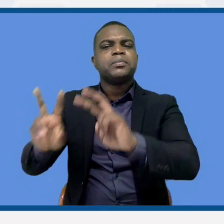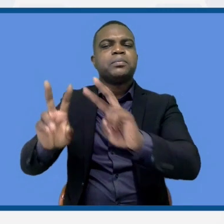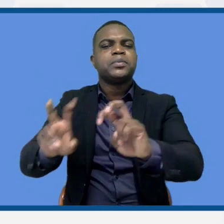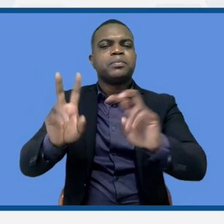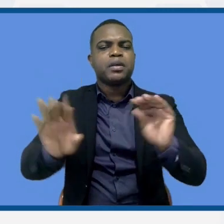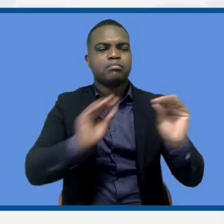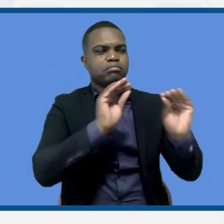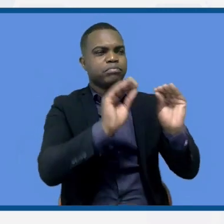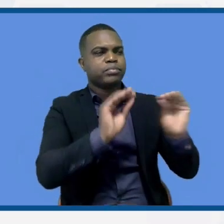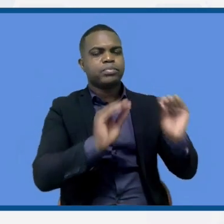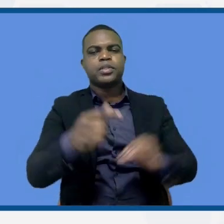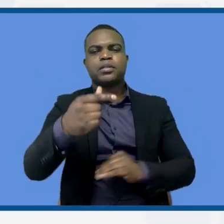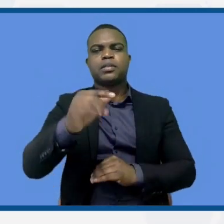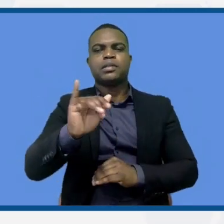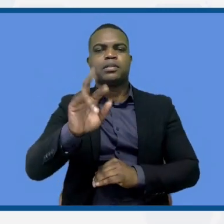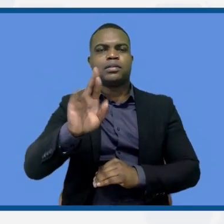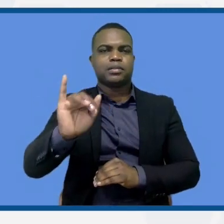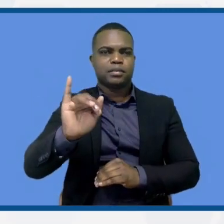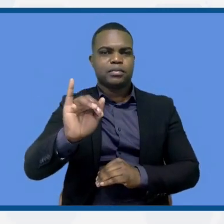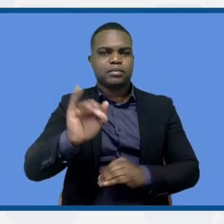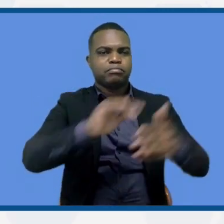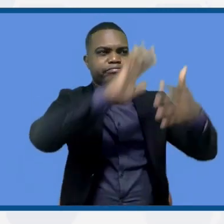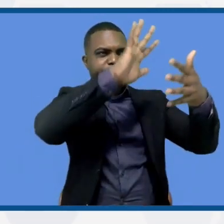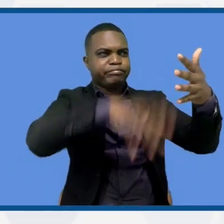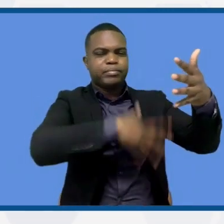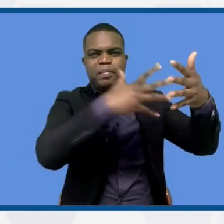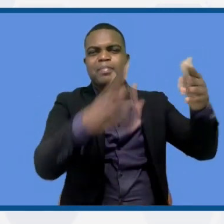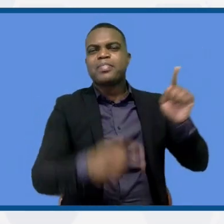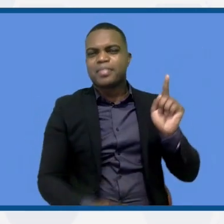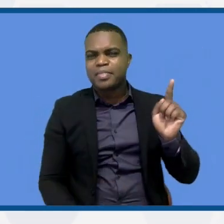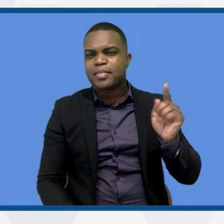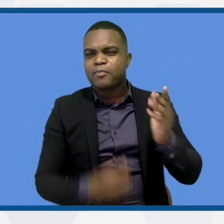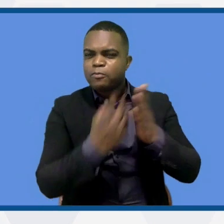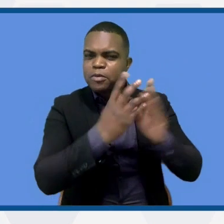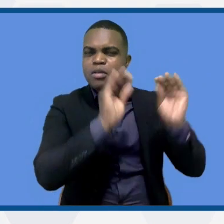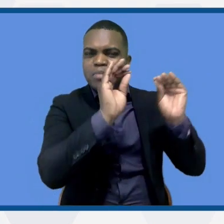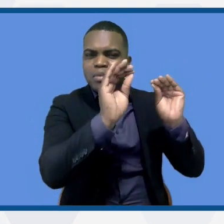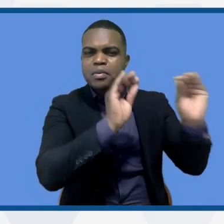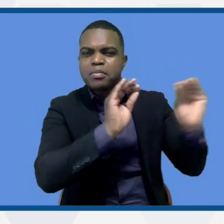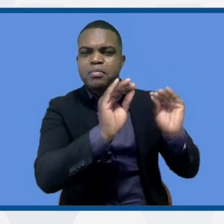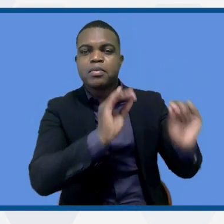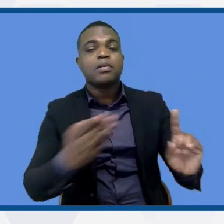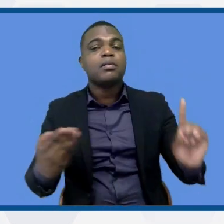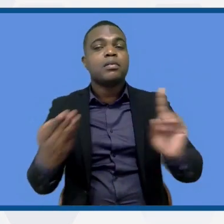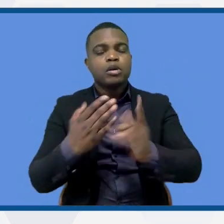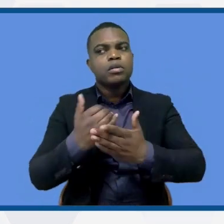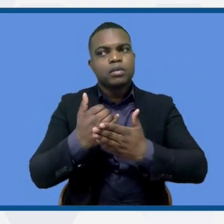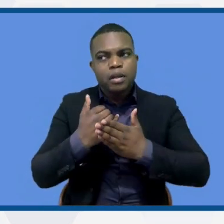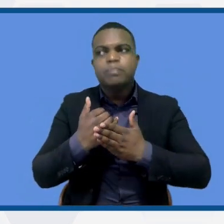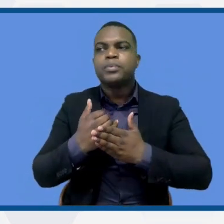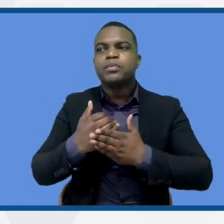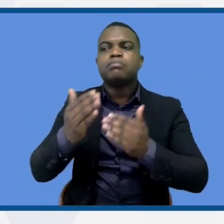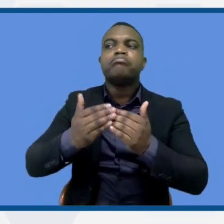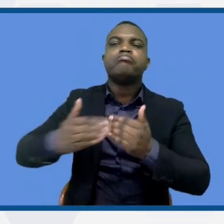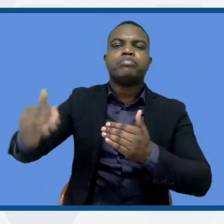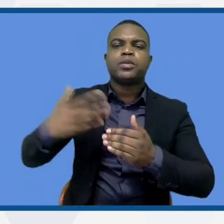resilience so that we can benchmark and compare a ranking of the countries. This is